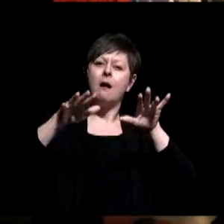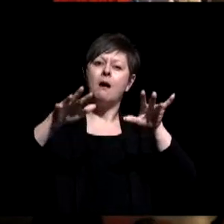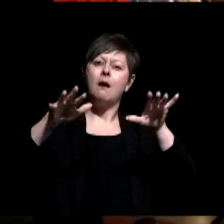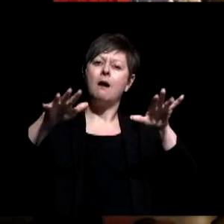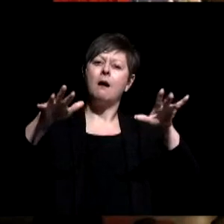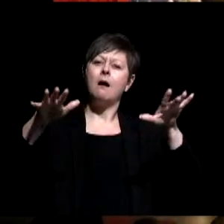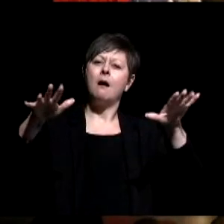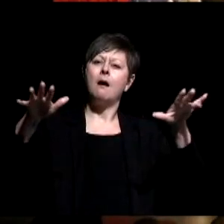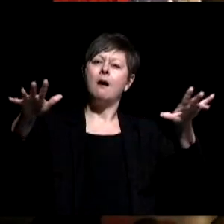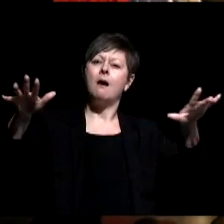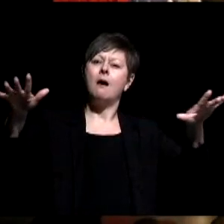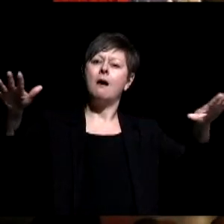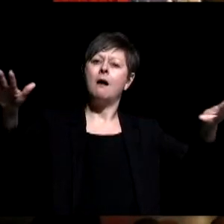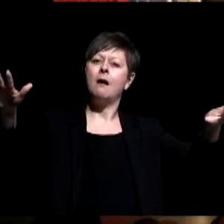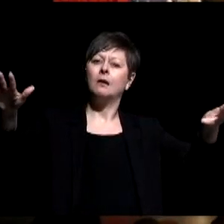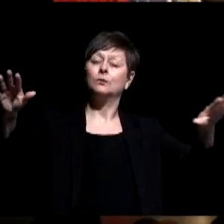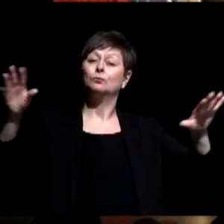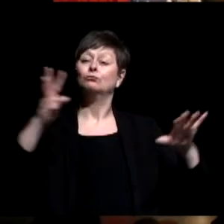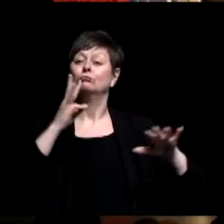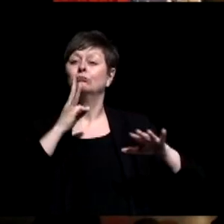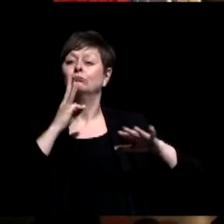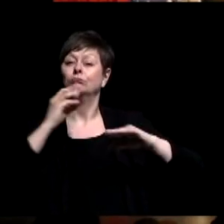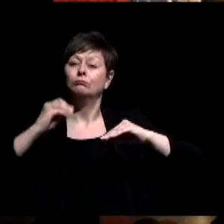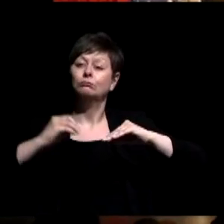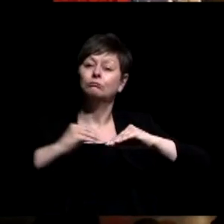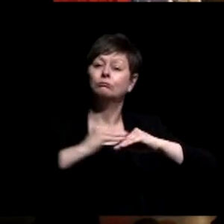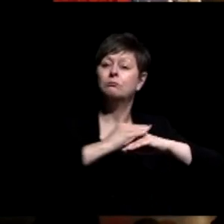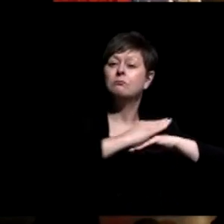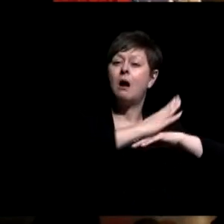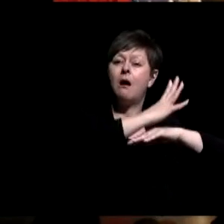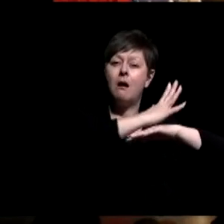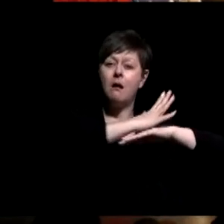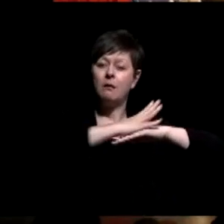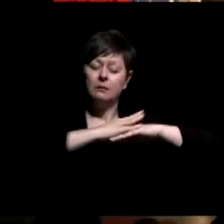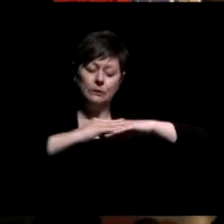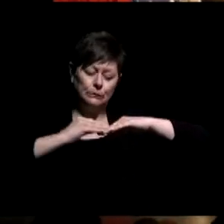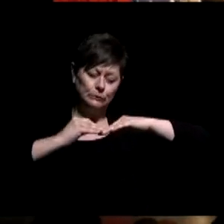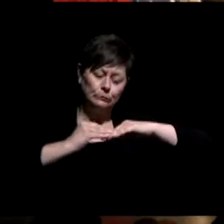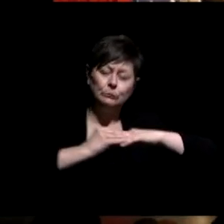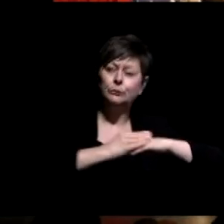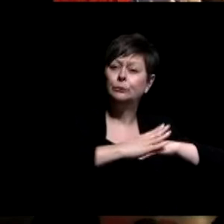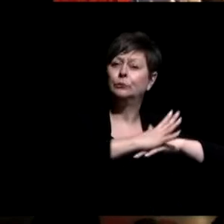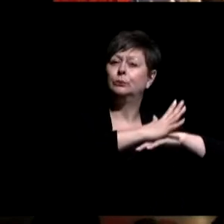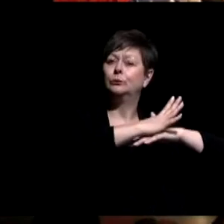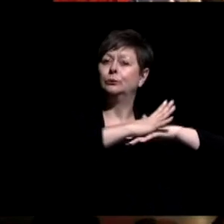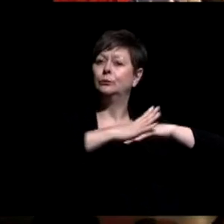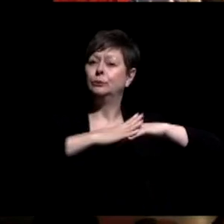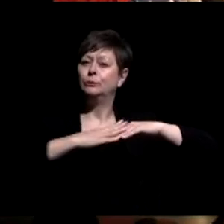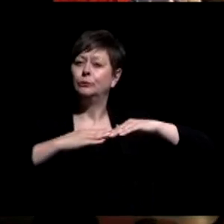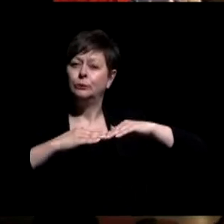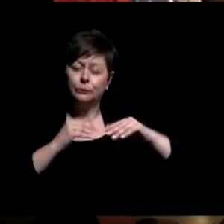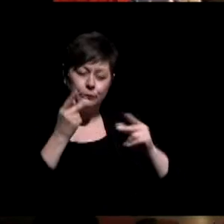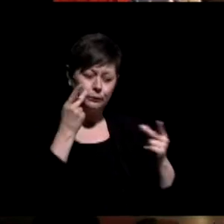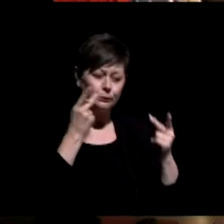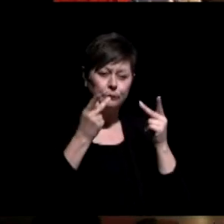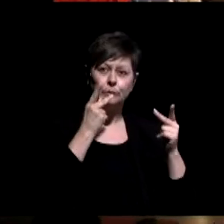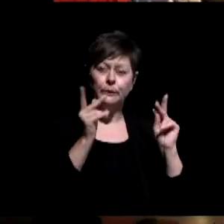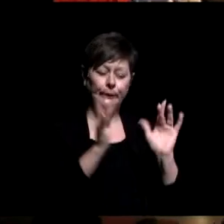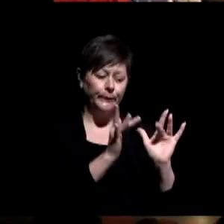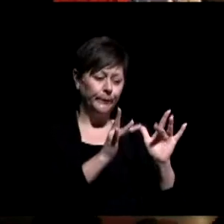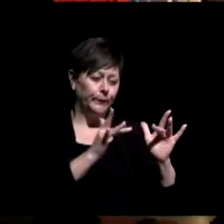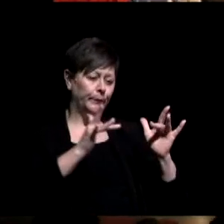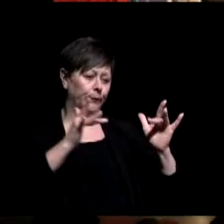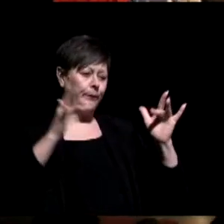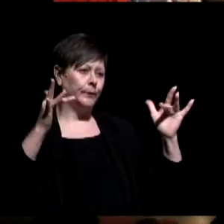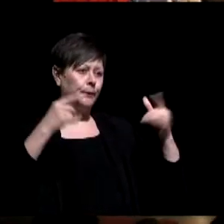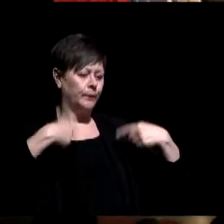her hand, when silvern voices tune thy rills,